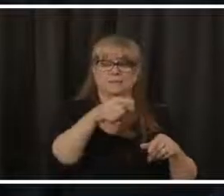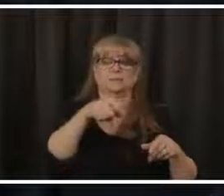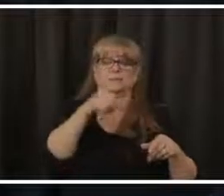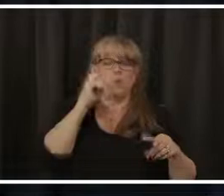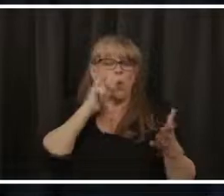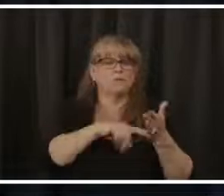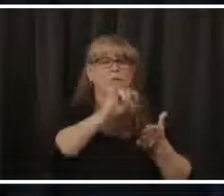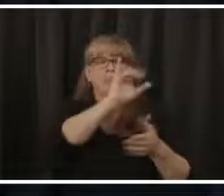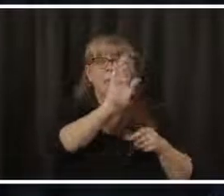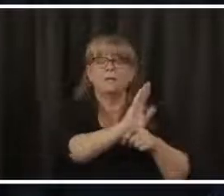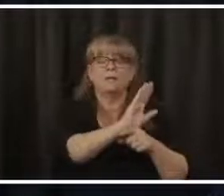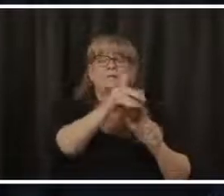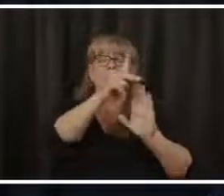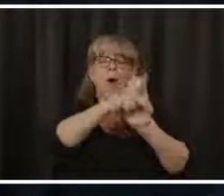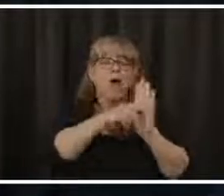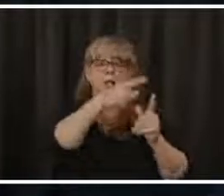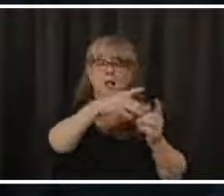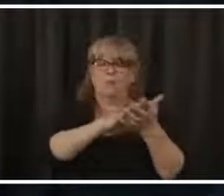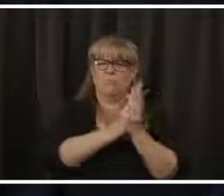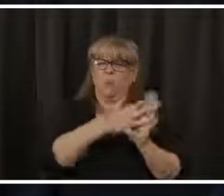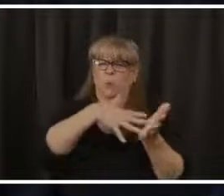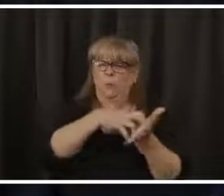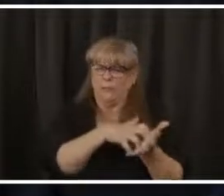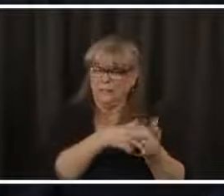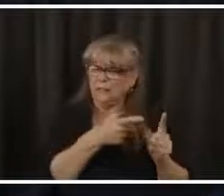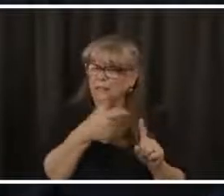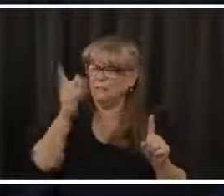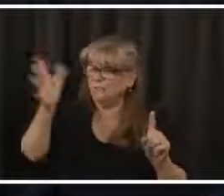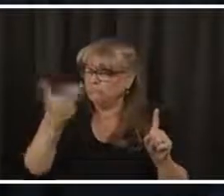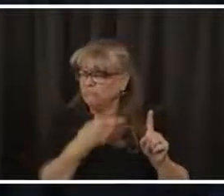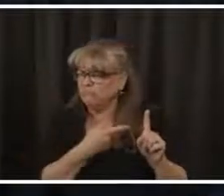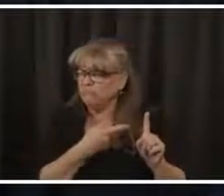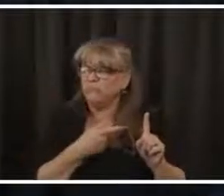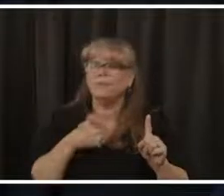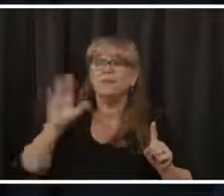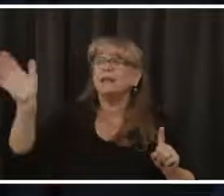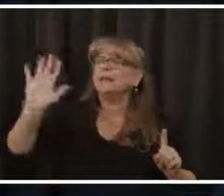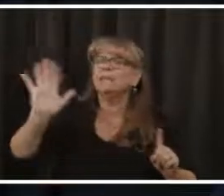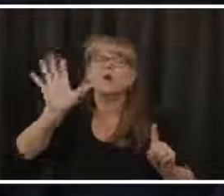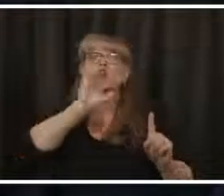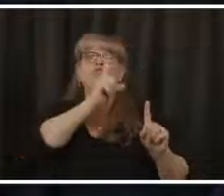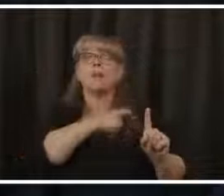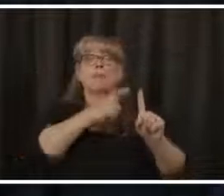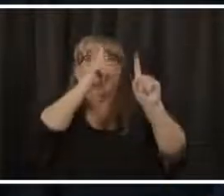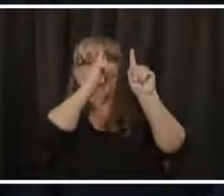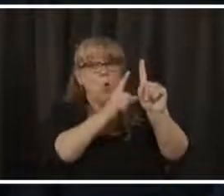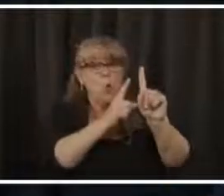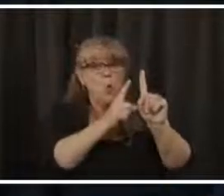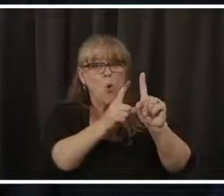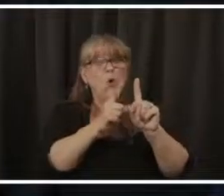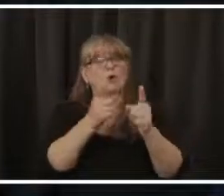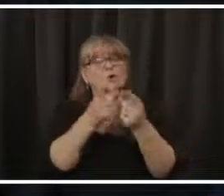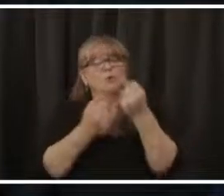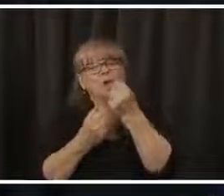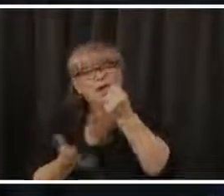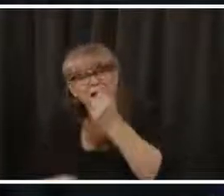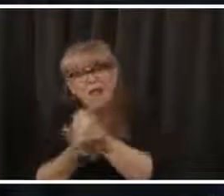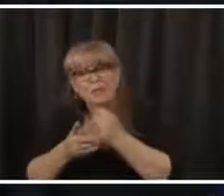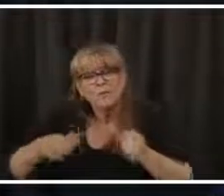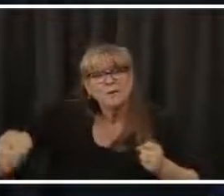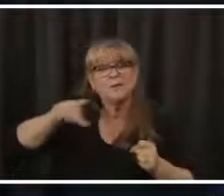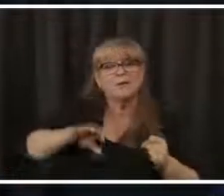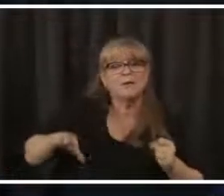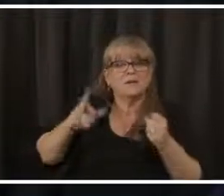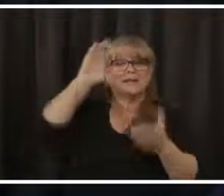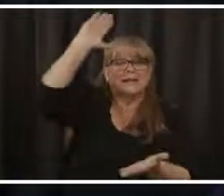core goal and core value is to save you money on health care. It's one of the reasons I ran for governor. It's one of the reasons I signed into law the